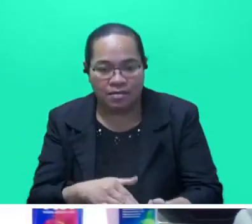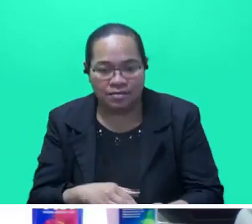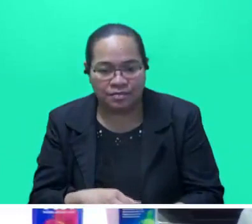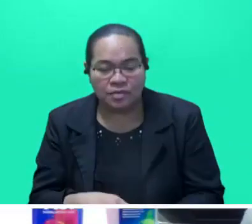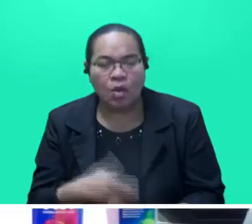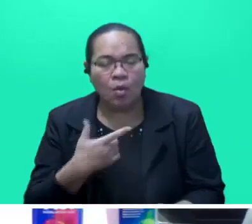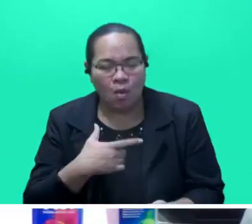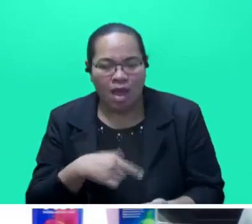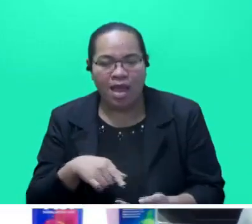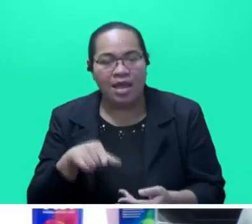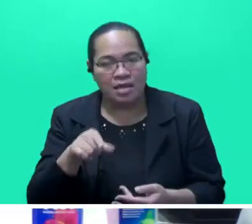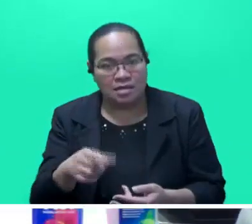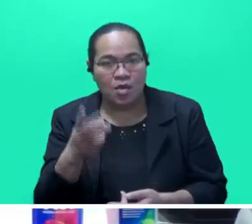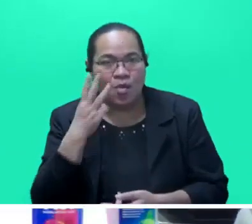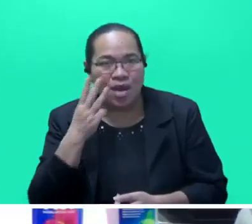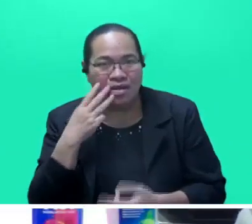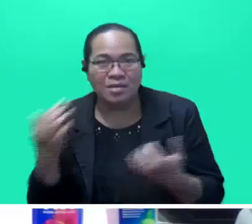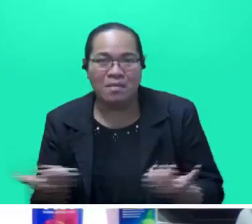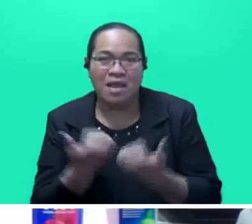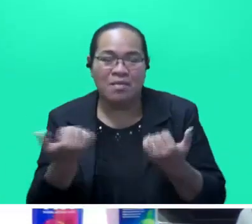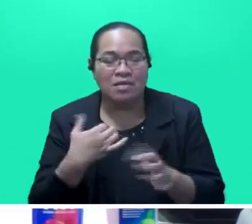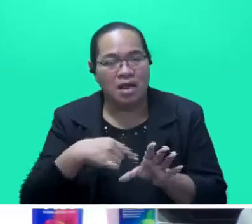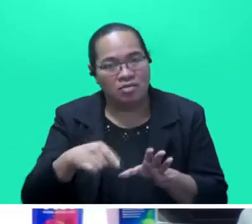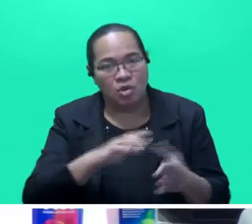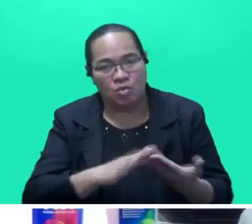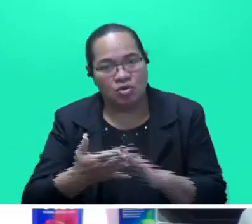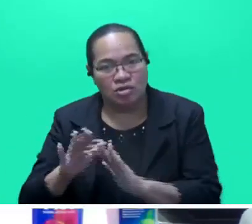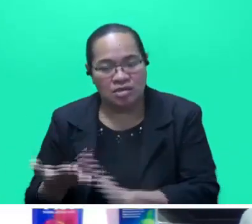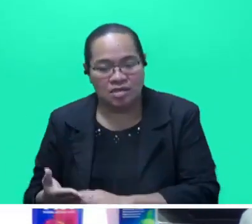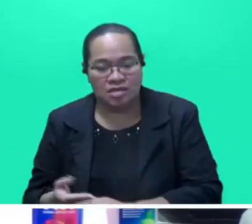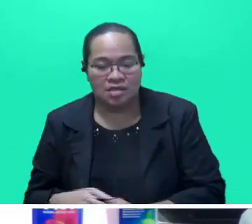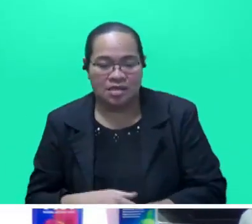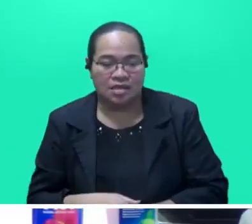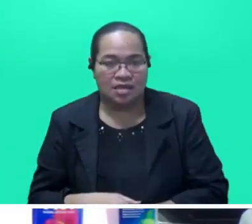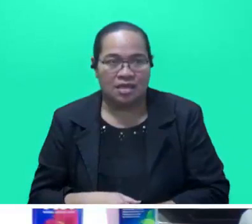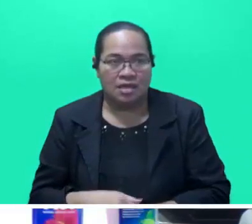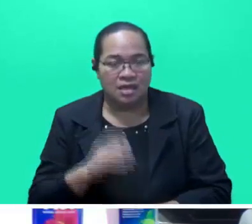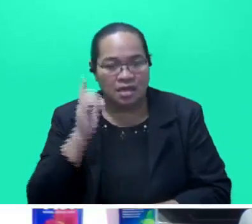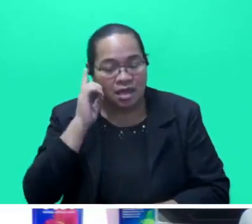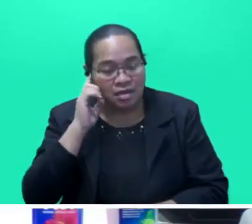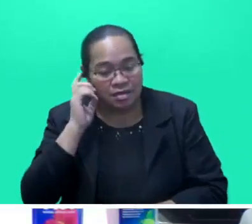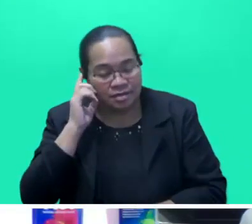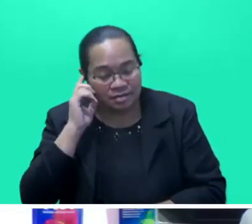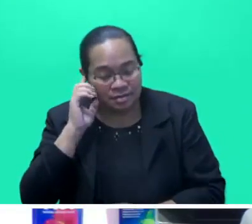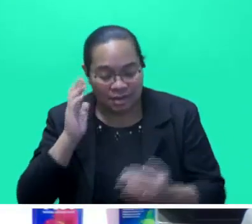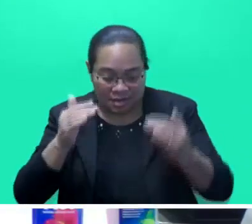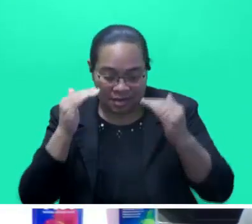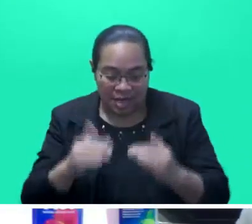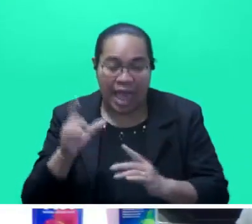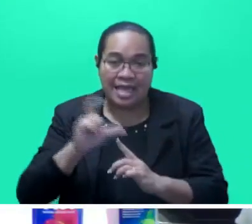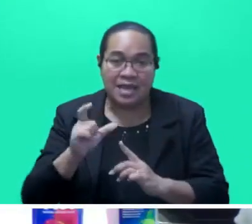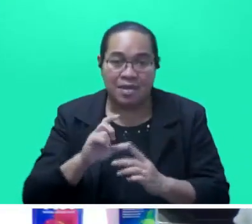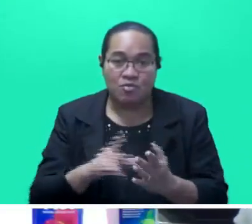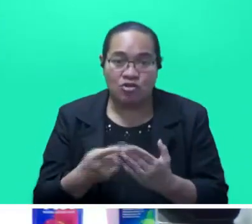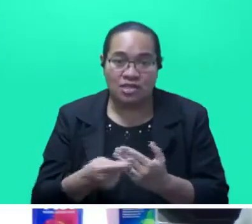community awareness throughout Fiji. Regarding the capital projects and activities, Mr. Speaker, sir, it